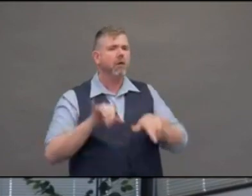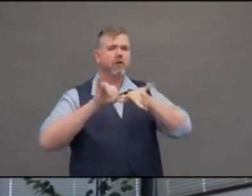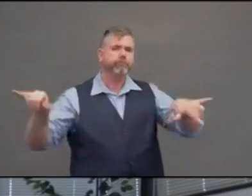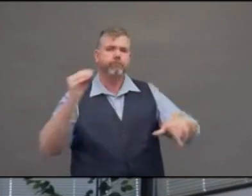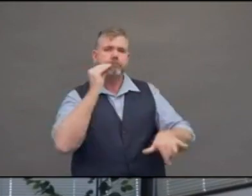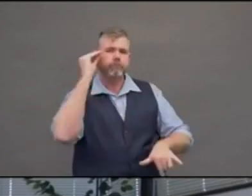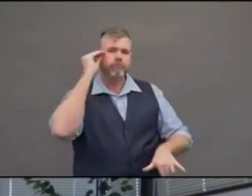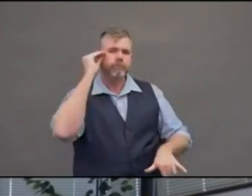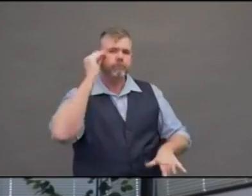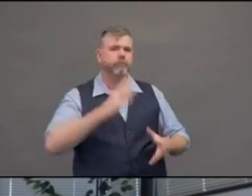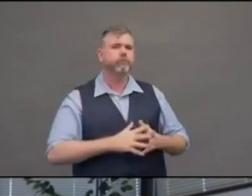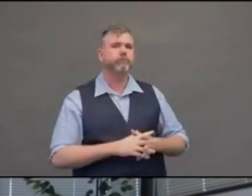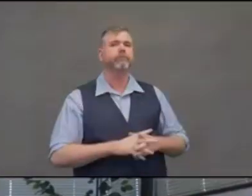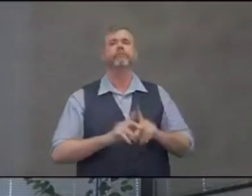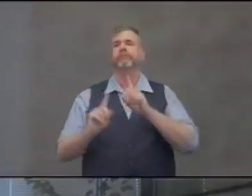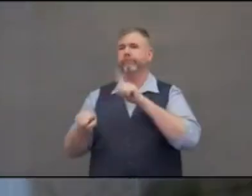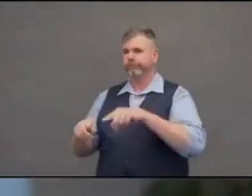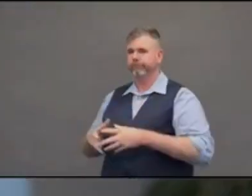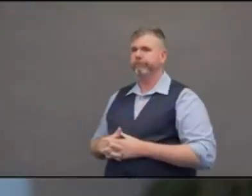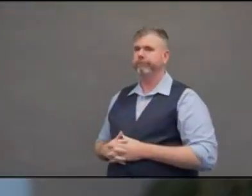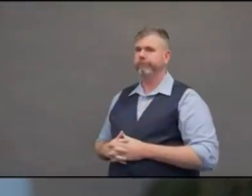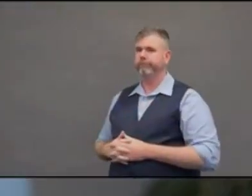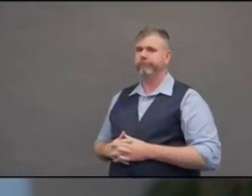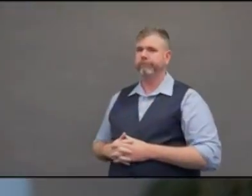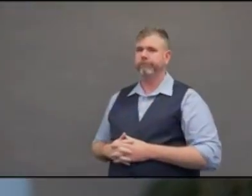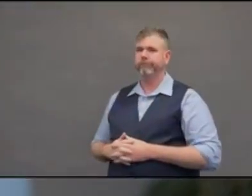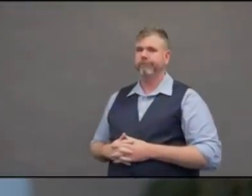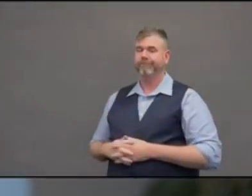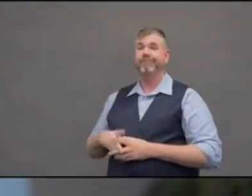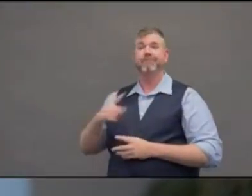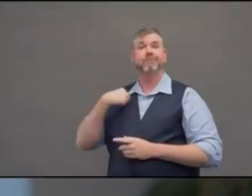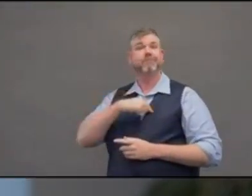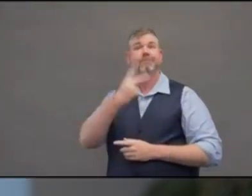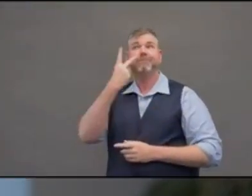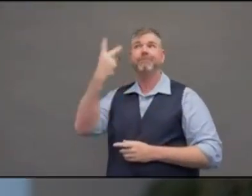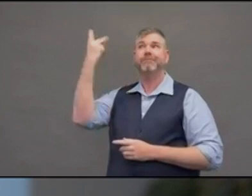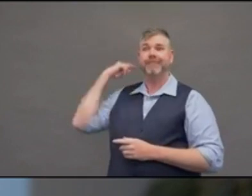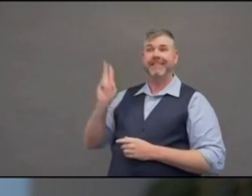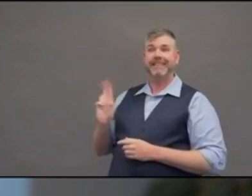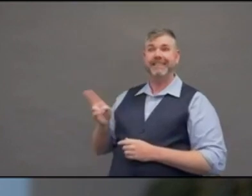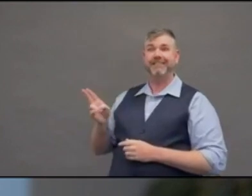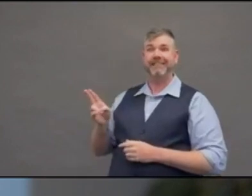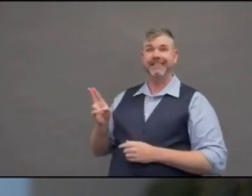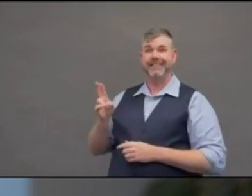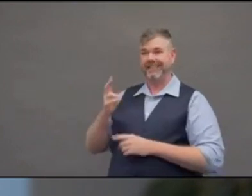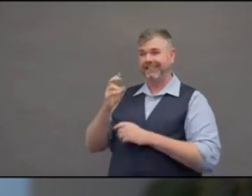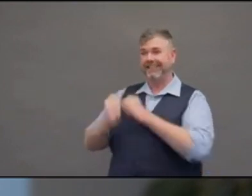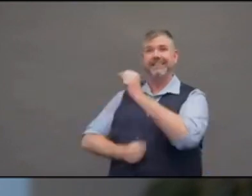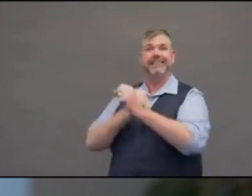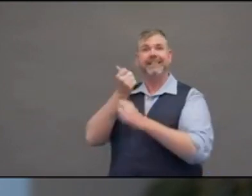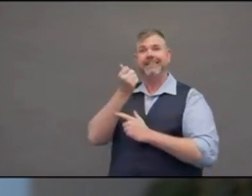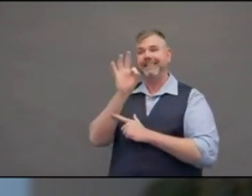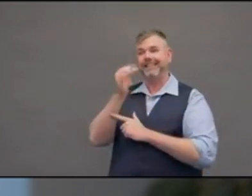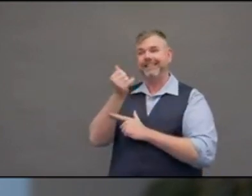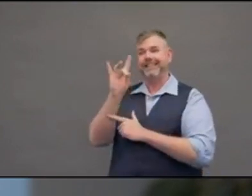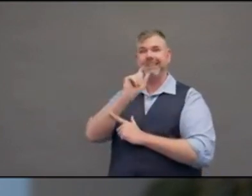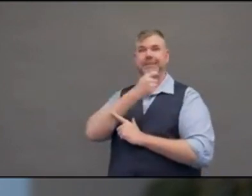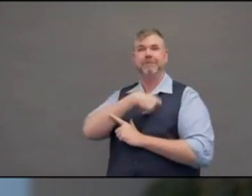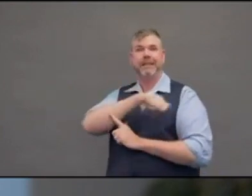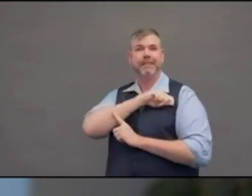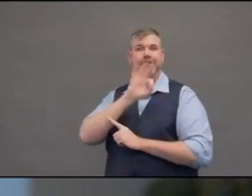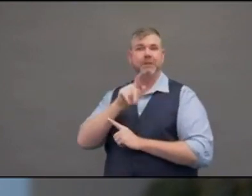And if you look at the 1918 pandemic, which is I think the closest analogy that we have to this unprecedented